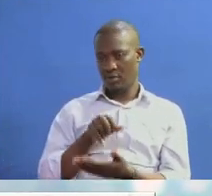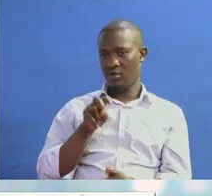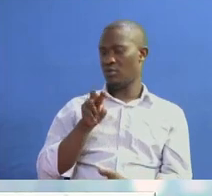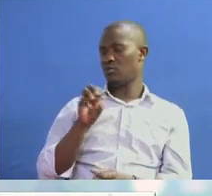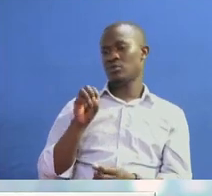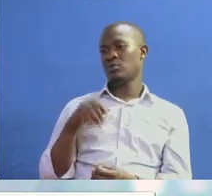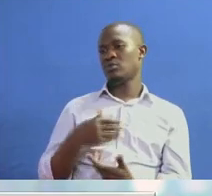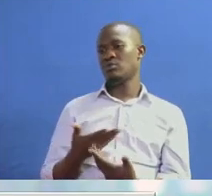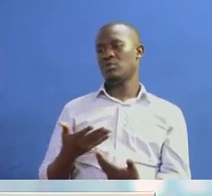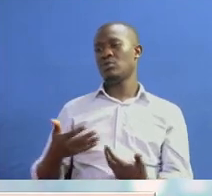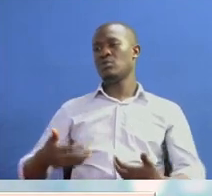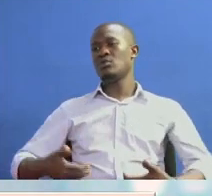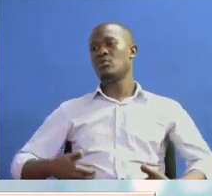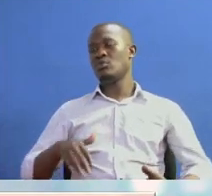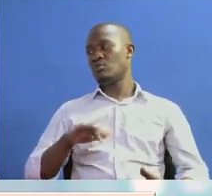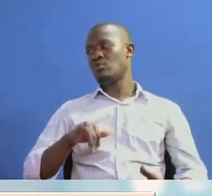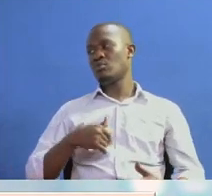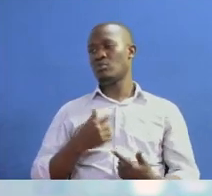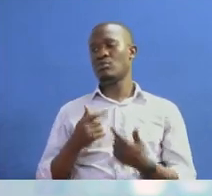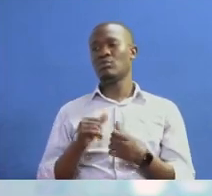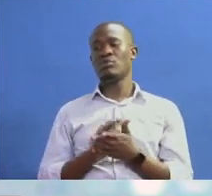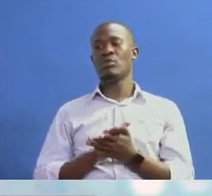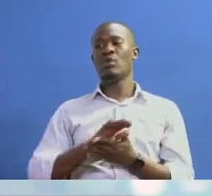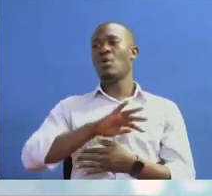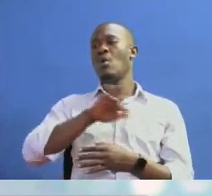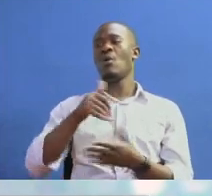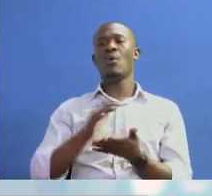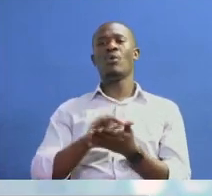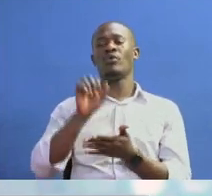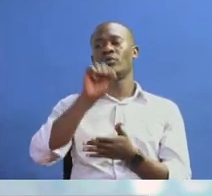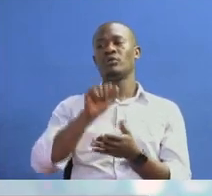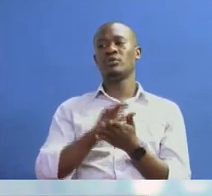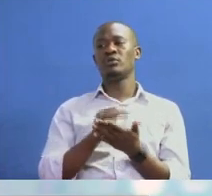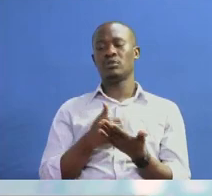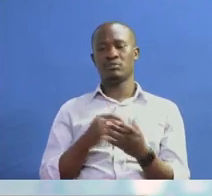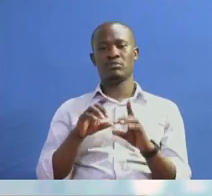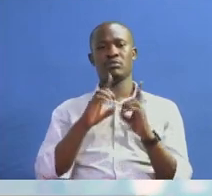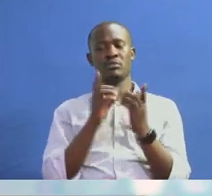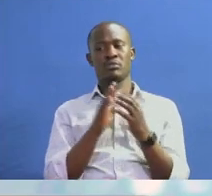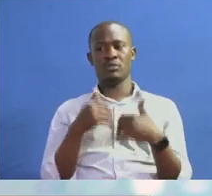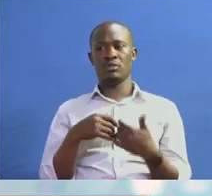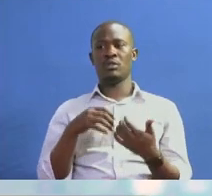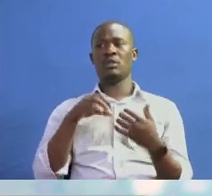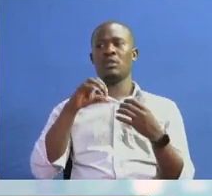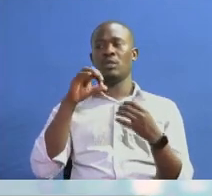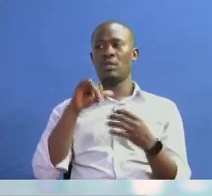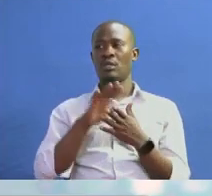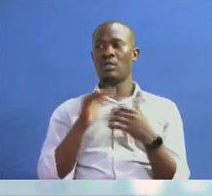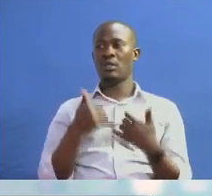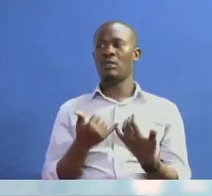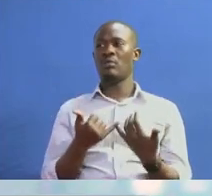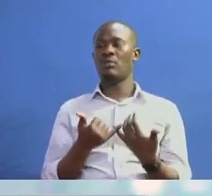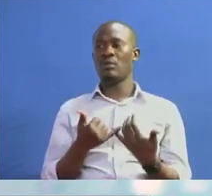youth affairs department mm-hmm. kindly. All state departments, they have a project mm-hmm. that is